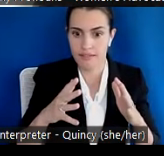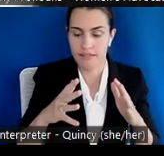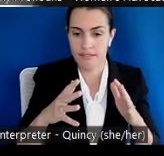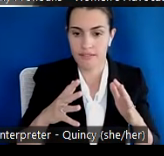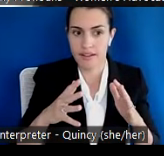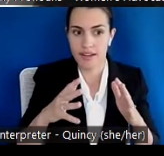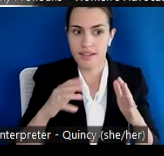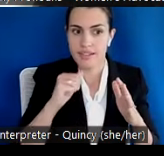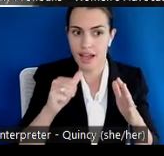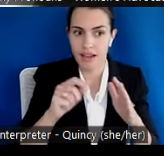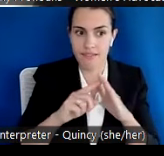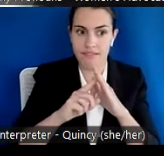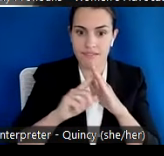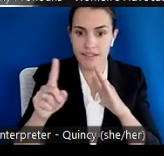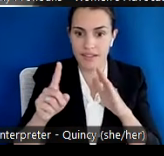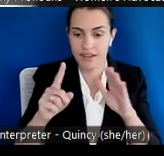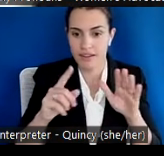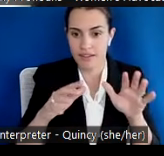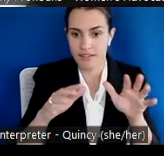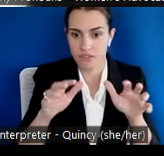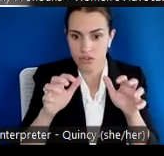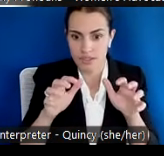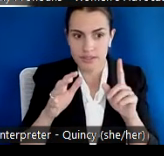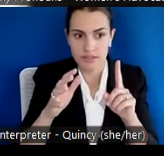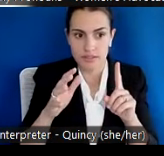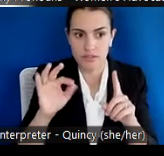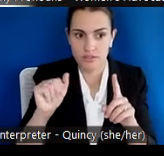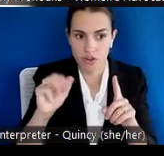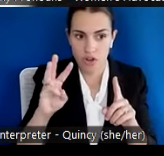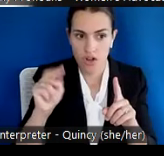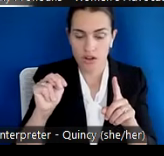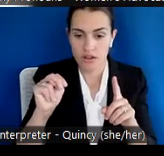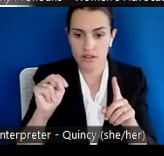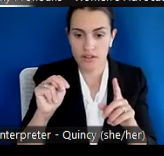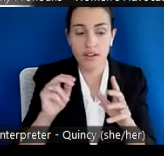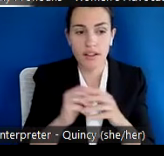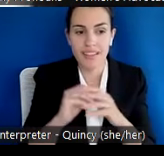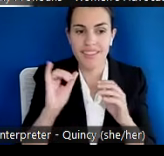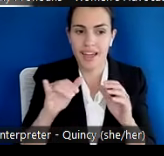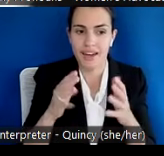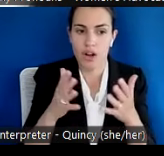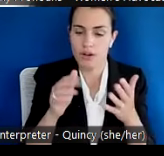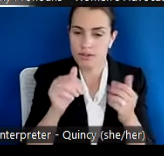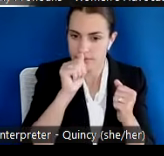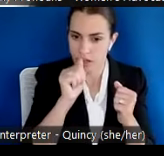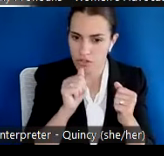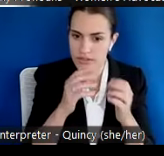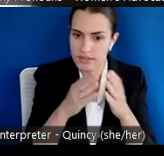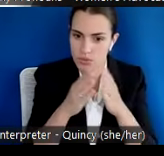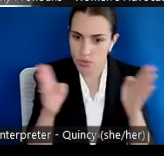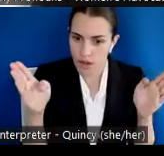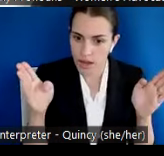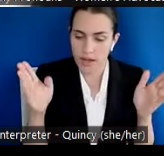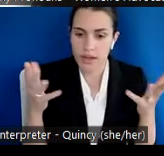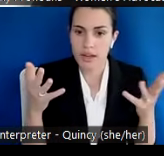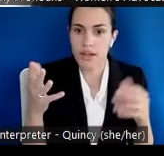fawn. It means that our window of tolerance is wide and we're less likely to turn to states of hyperarousal, such